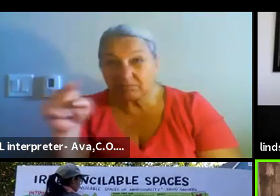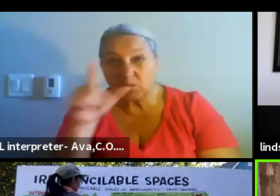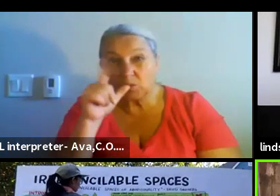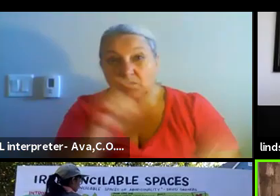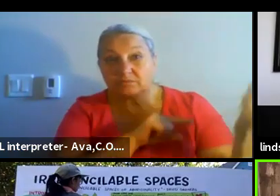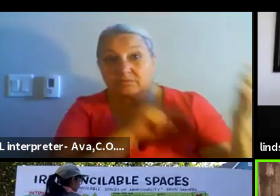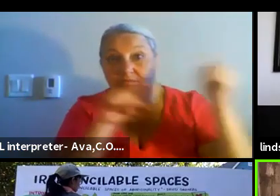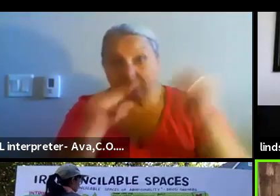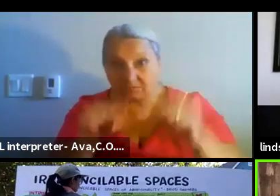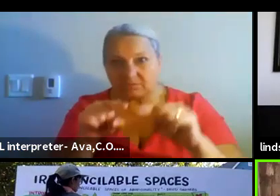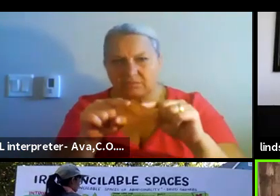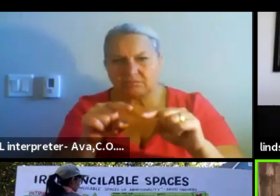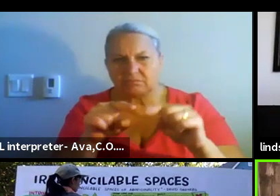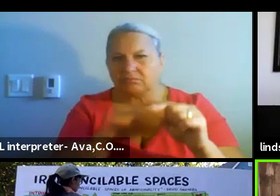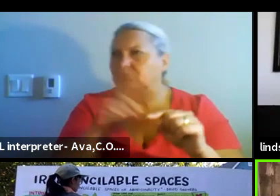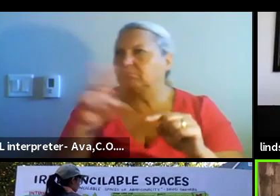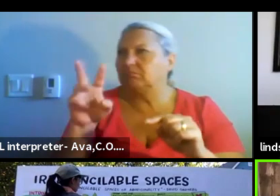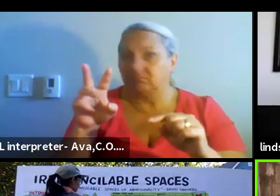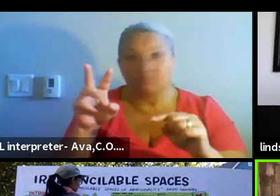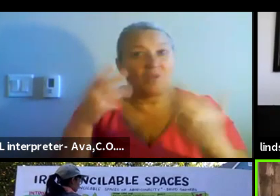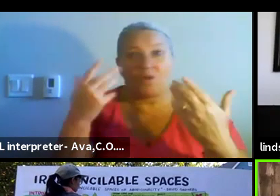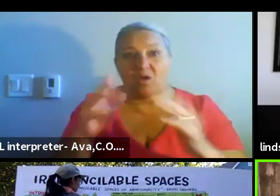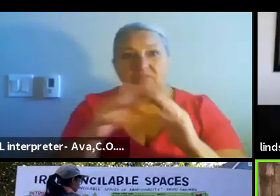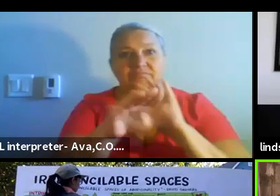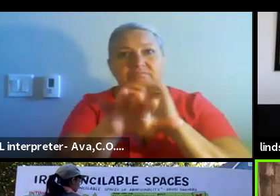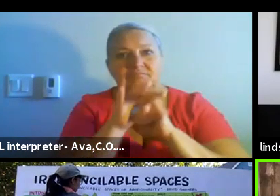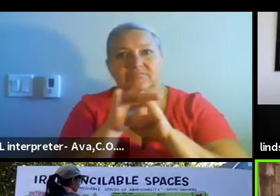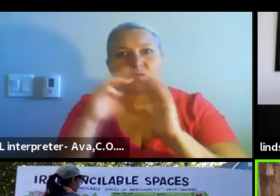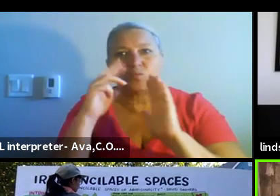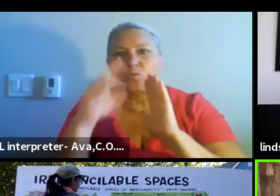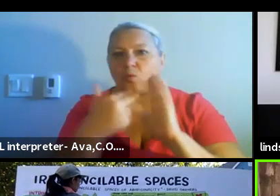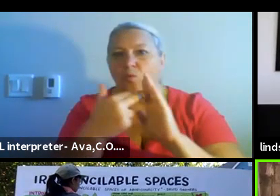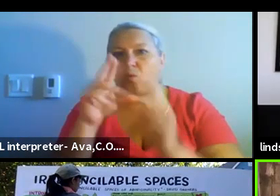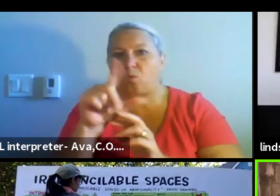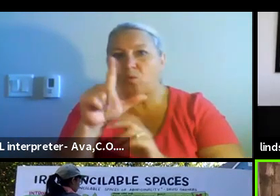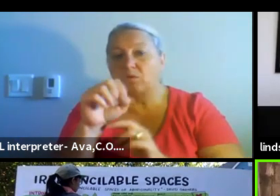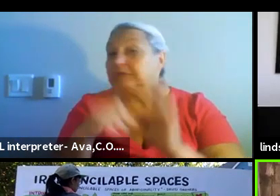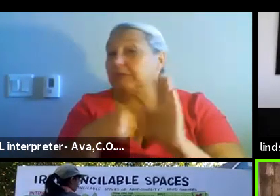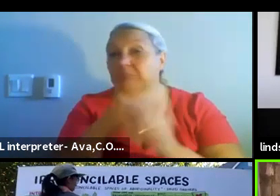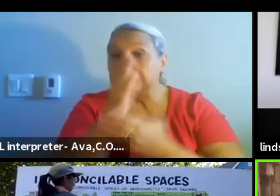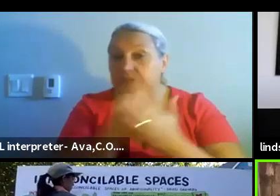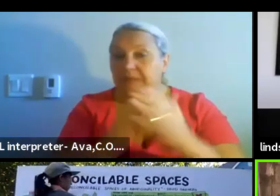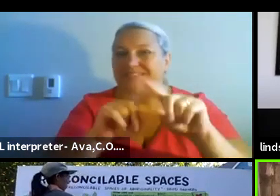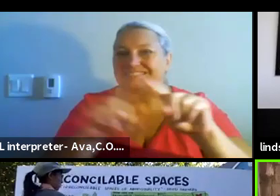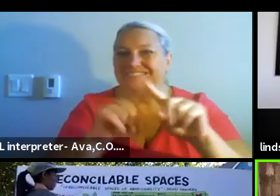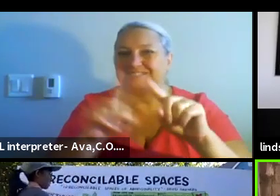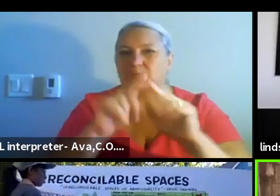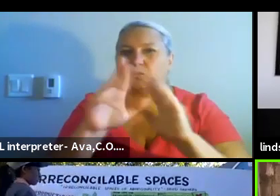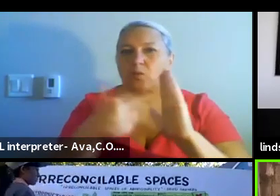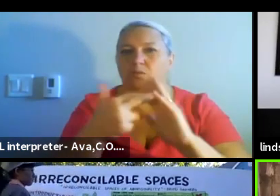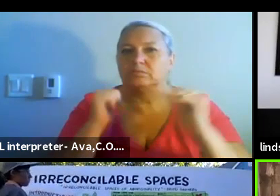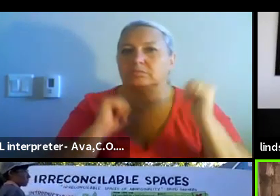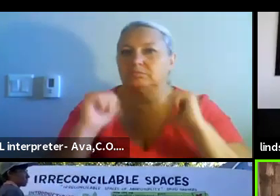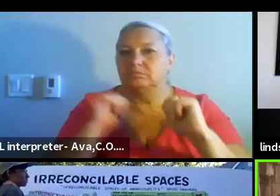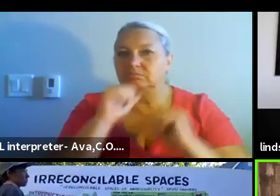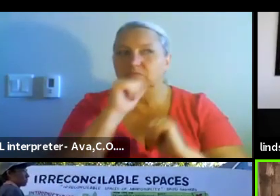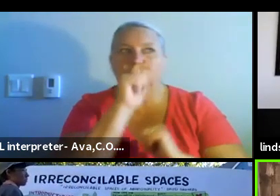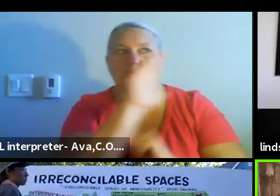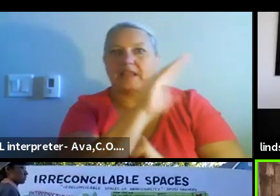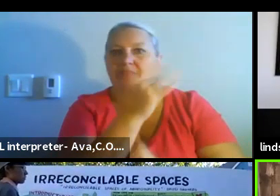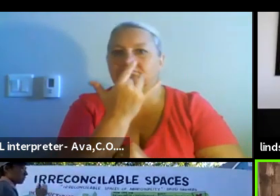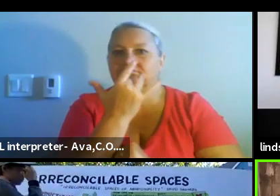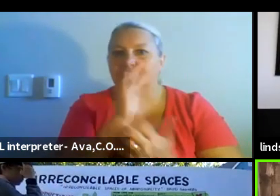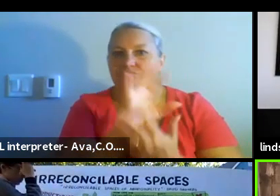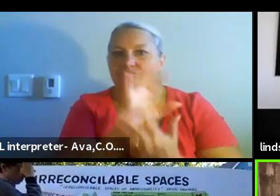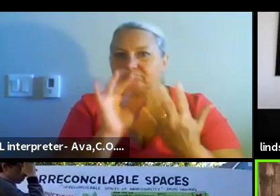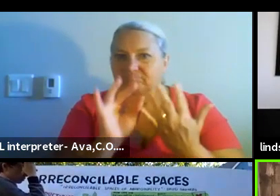session, was ultimately assigned to the role or roles they had chosen, and all excelled